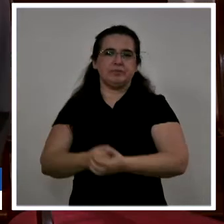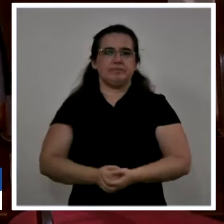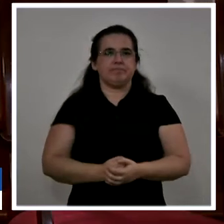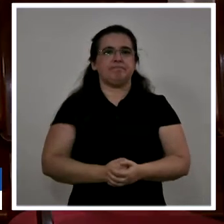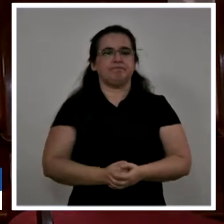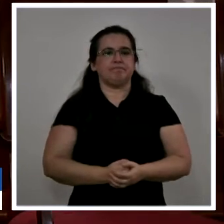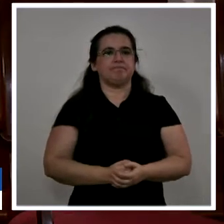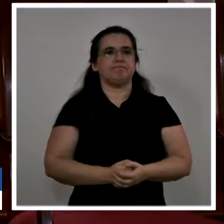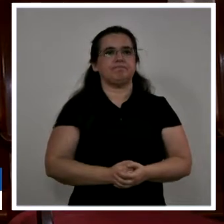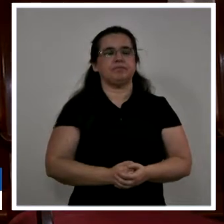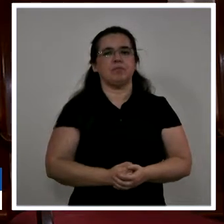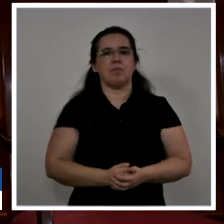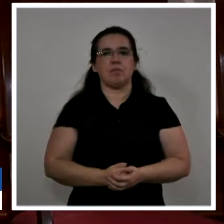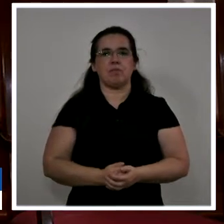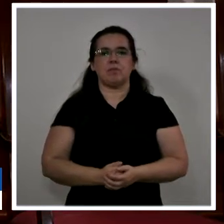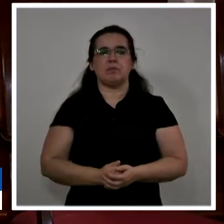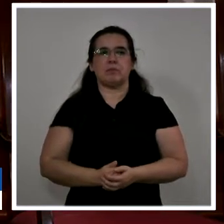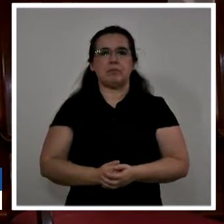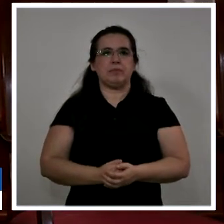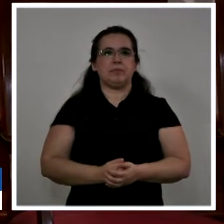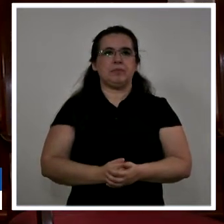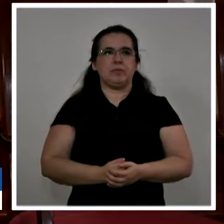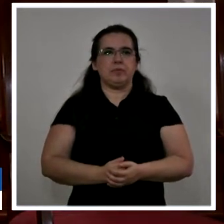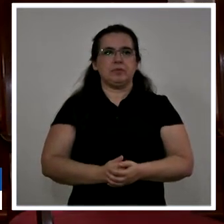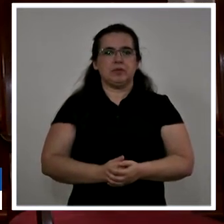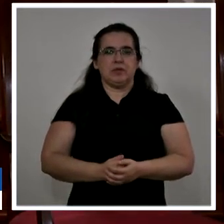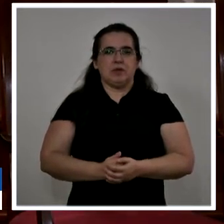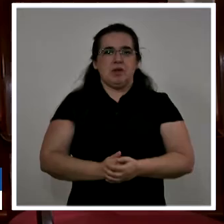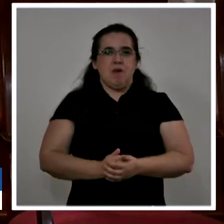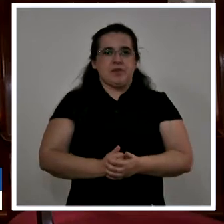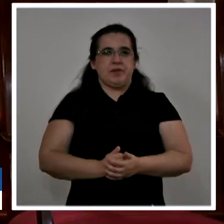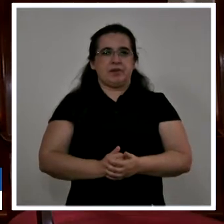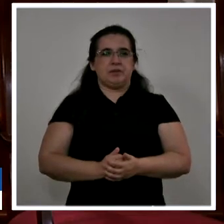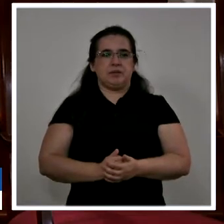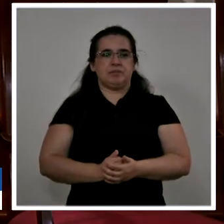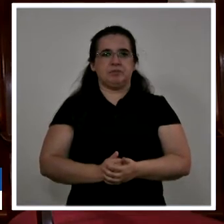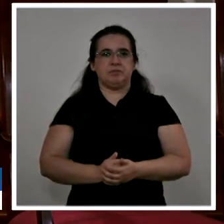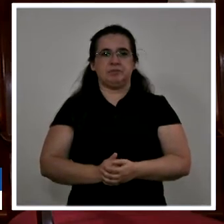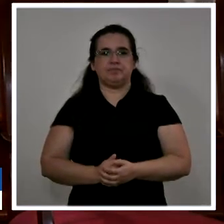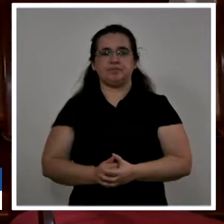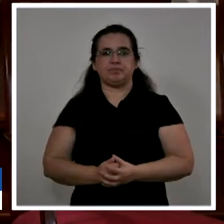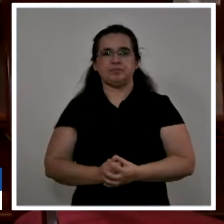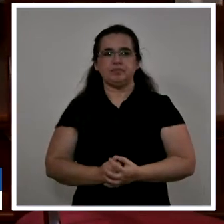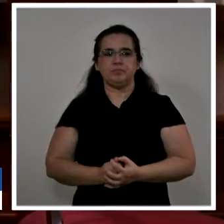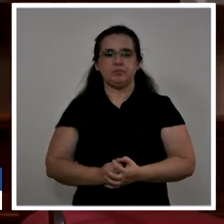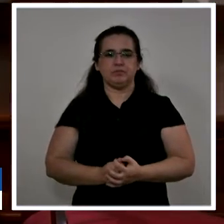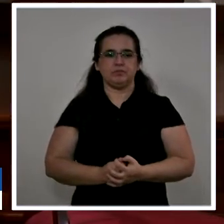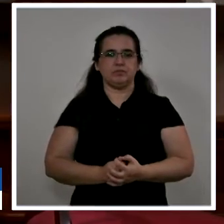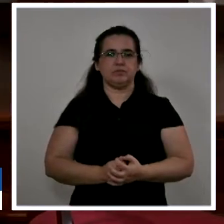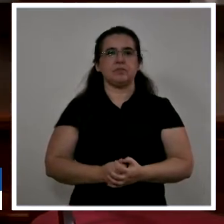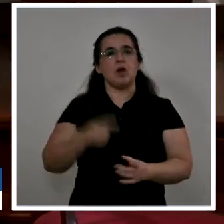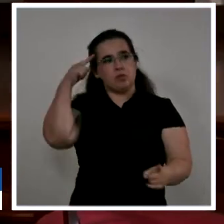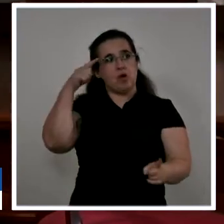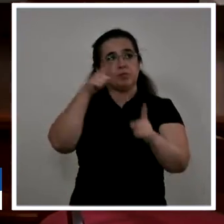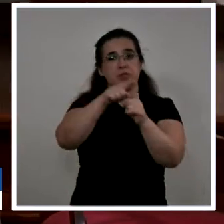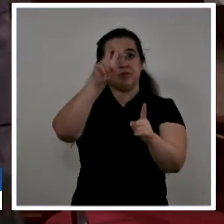understand whether current scientific research supports the position that the Bible and the spirit of prophecy present. E o segundo